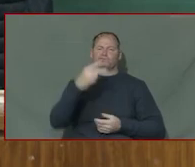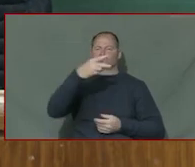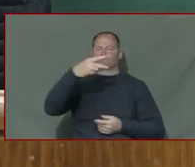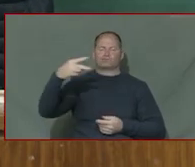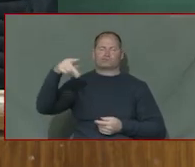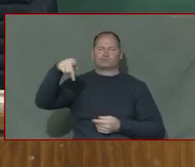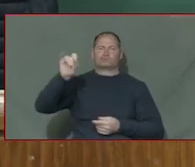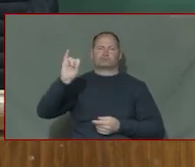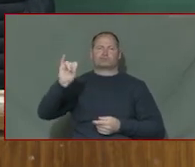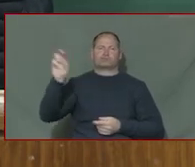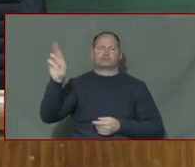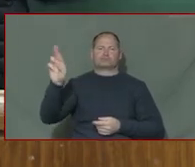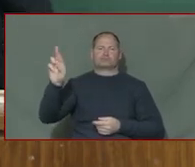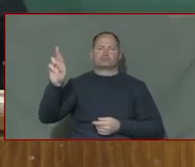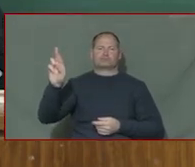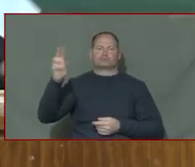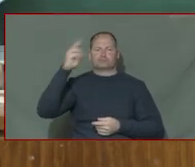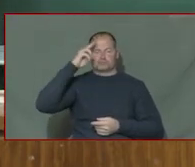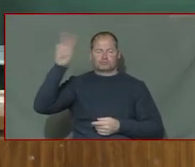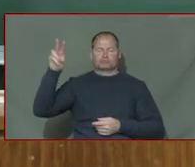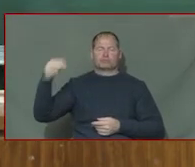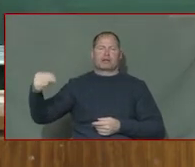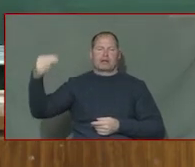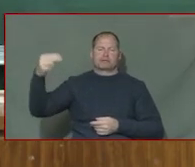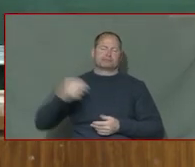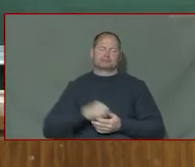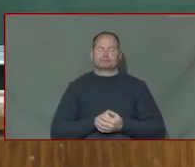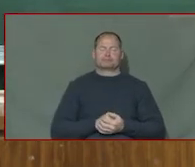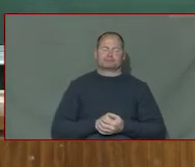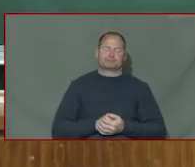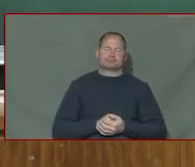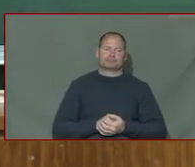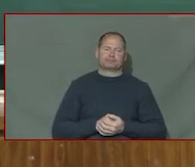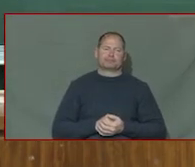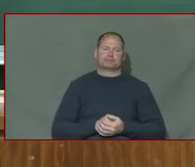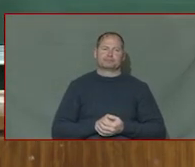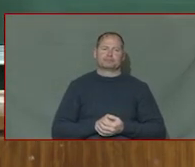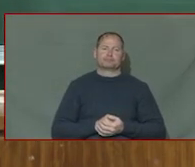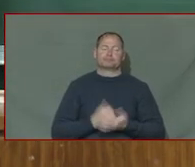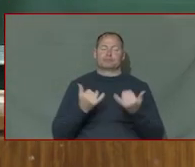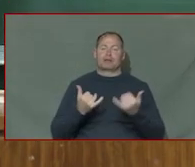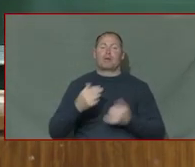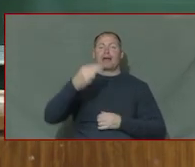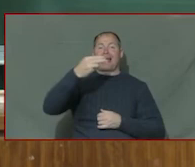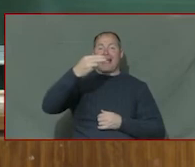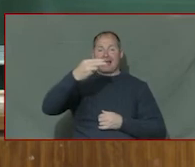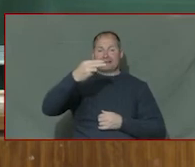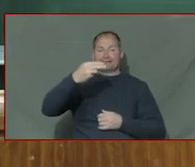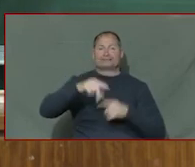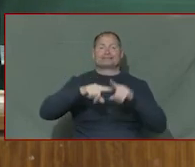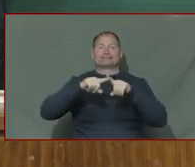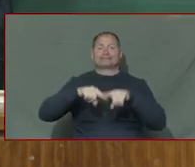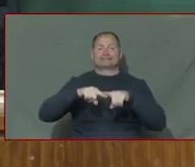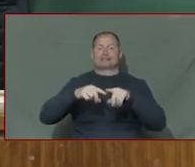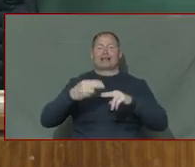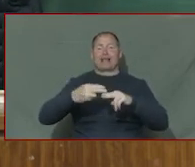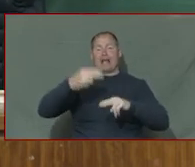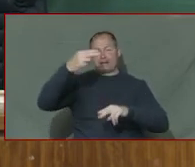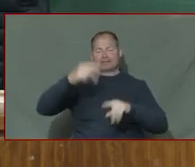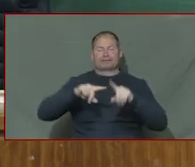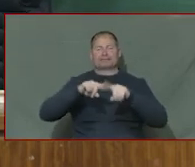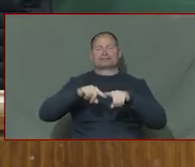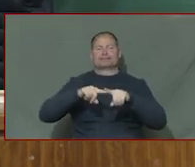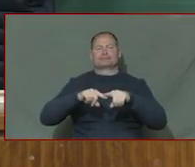radius squared times height. Now what do I need to do? I need to make height the subject of the formula. Height is equal